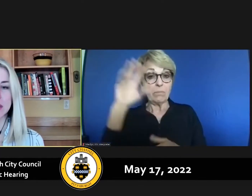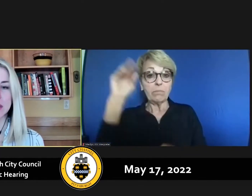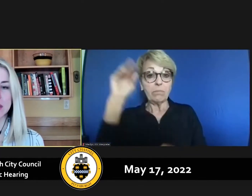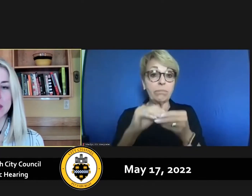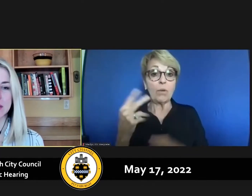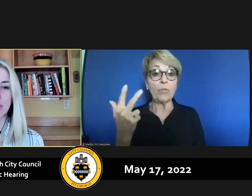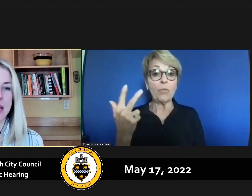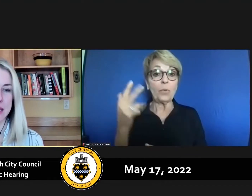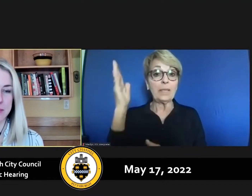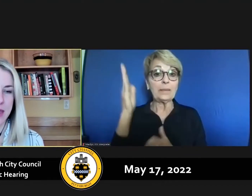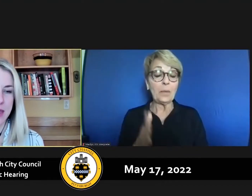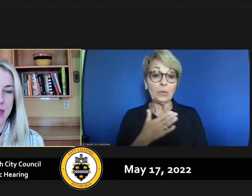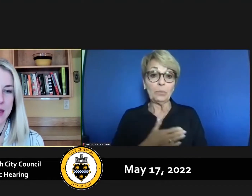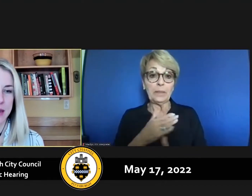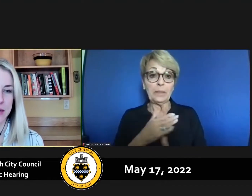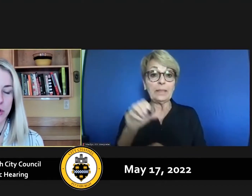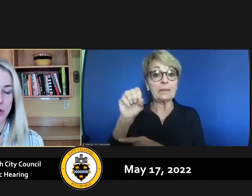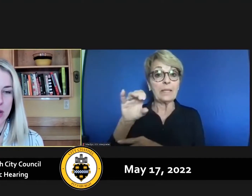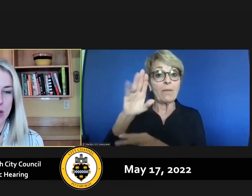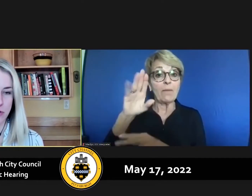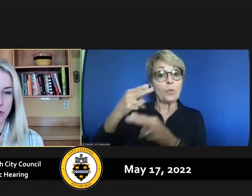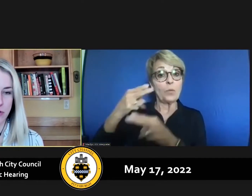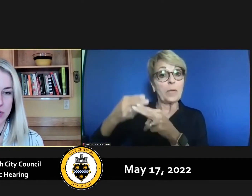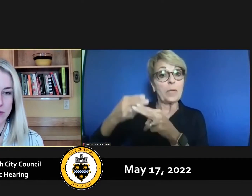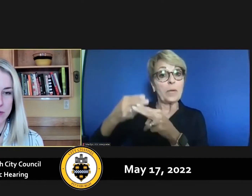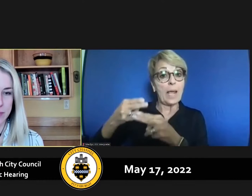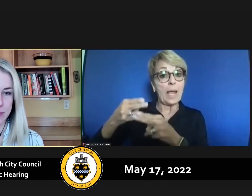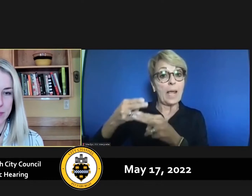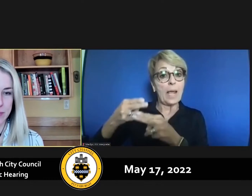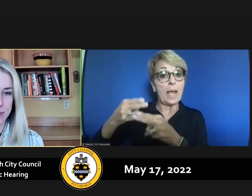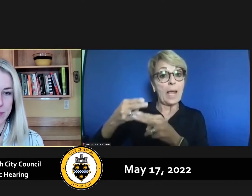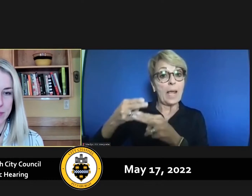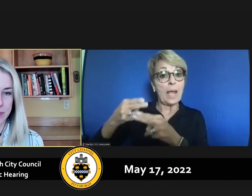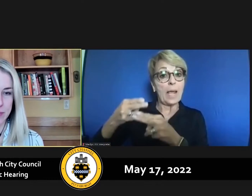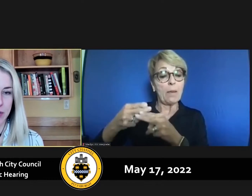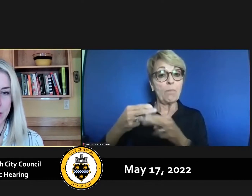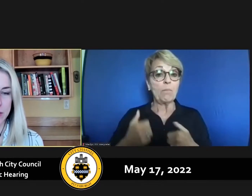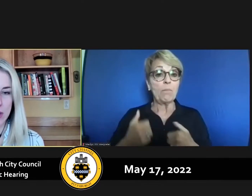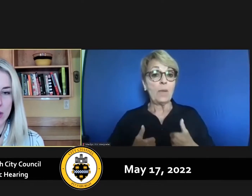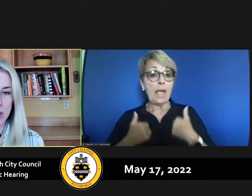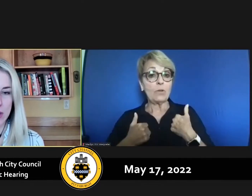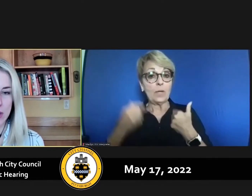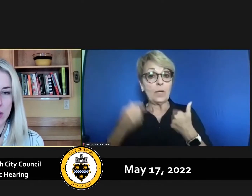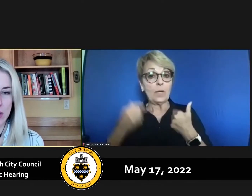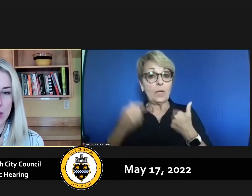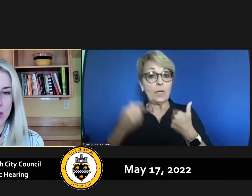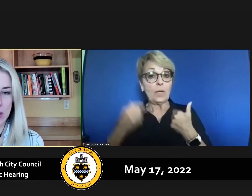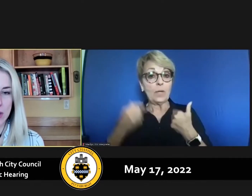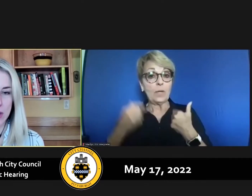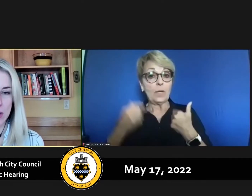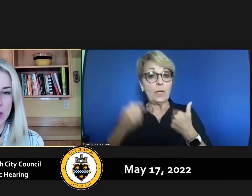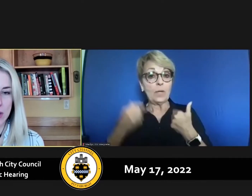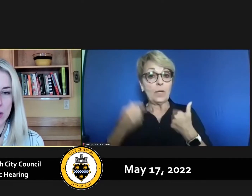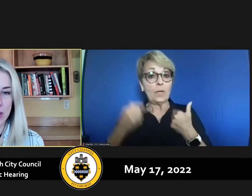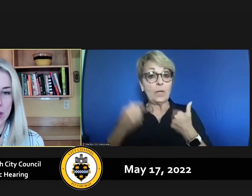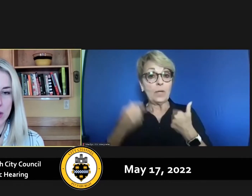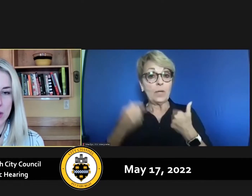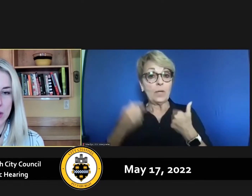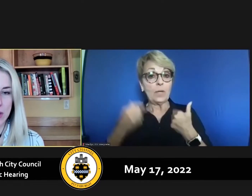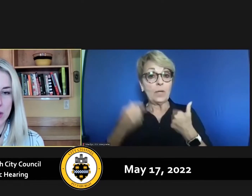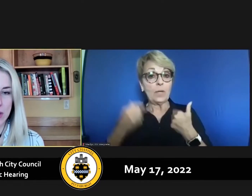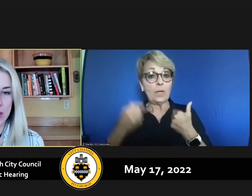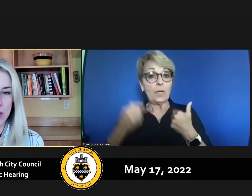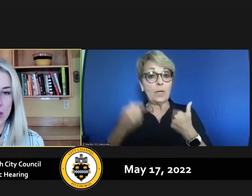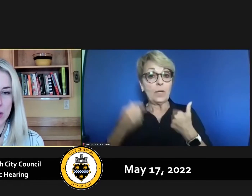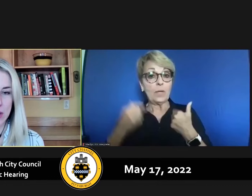give your name and your address for the public record. You'll have 3 minutes to address council.